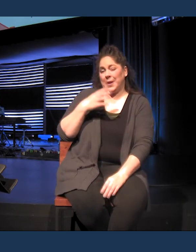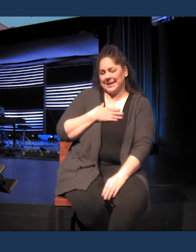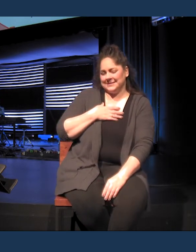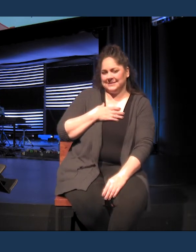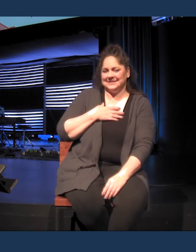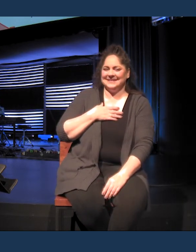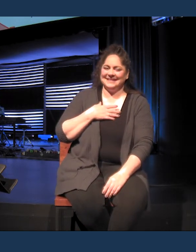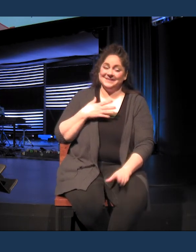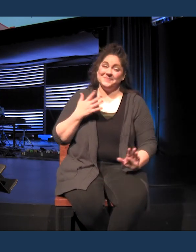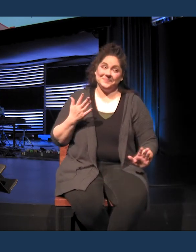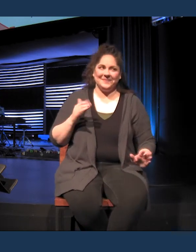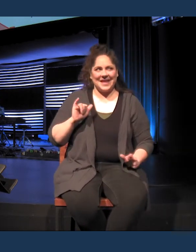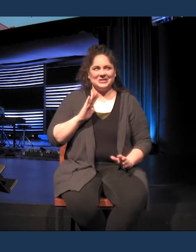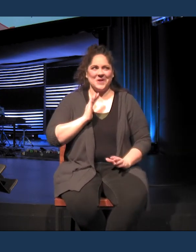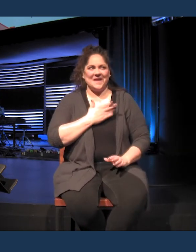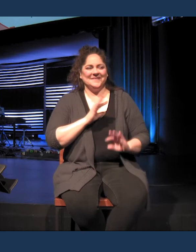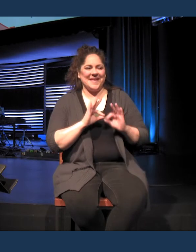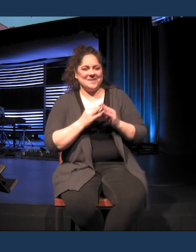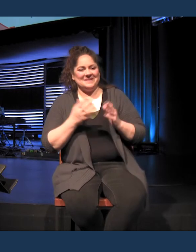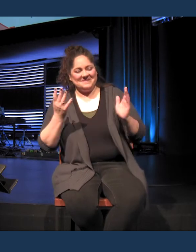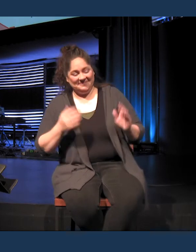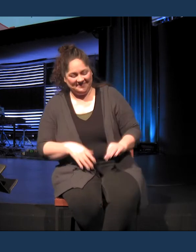It's just a little window into our family.